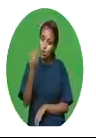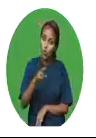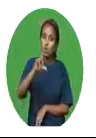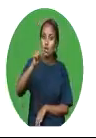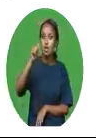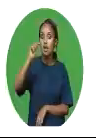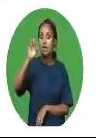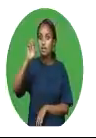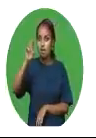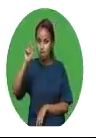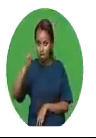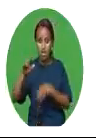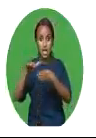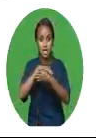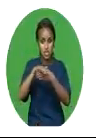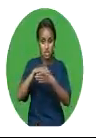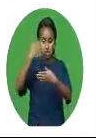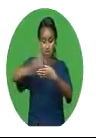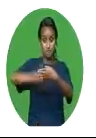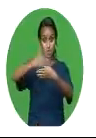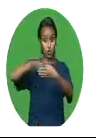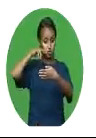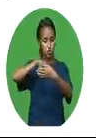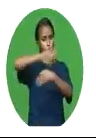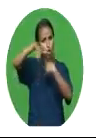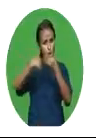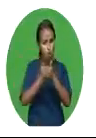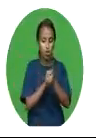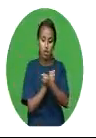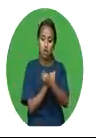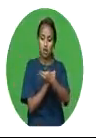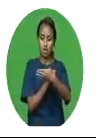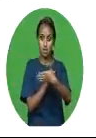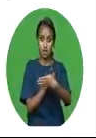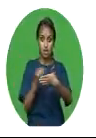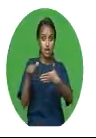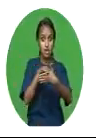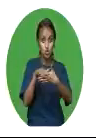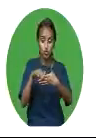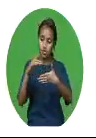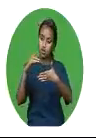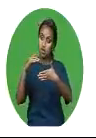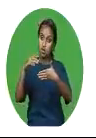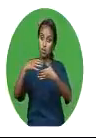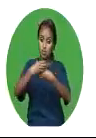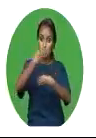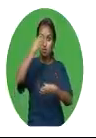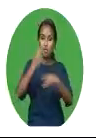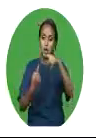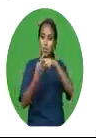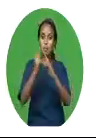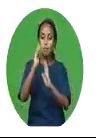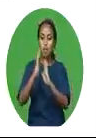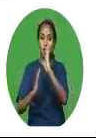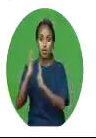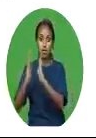edges. In the front view, all lateral edges of the prism appear parallel to each other and